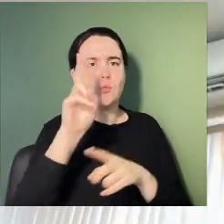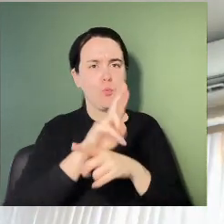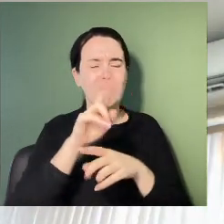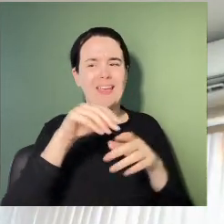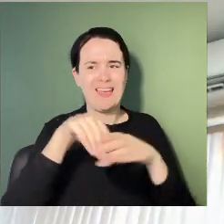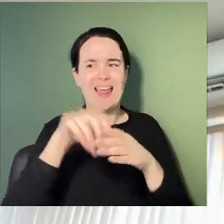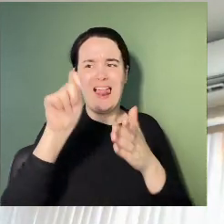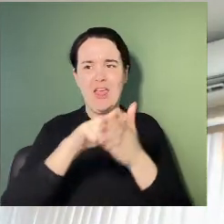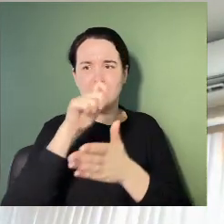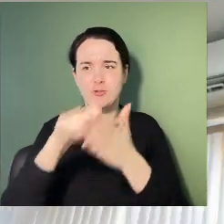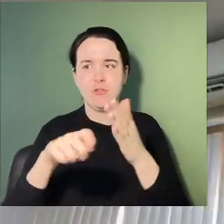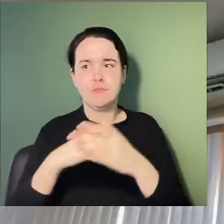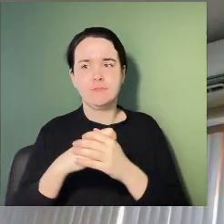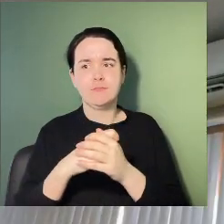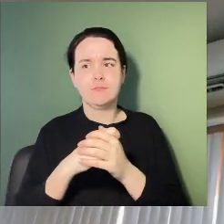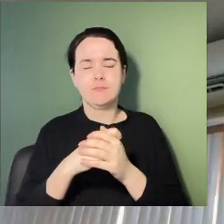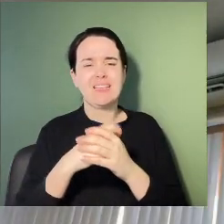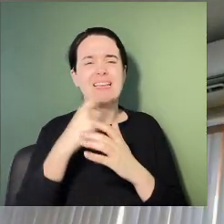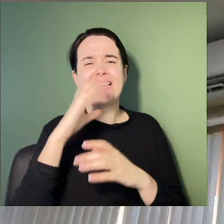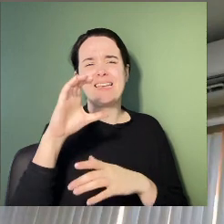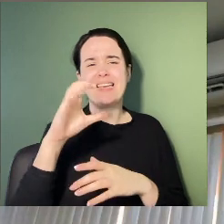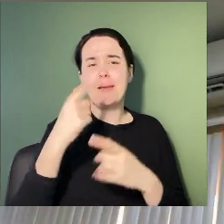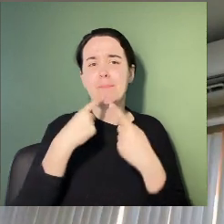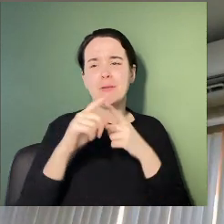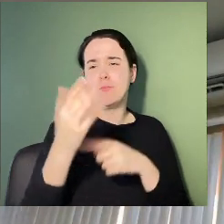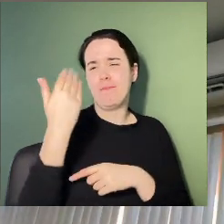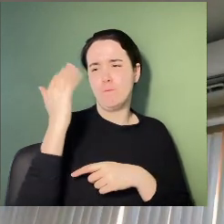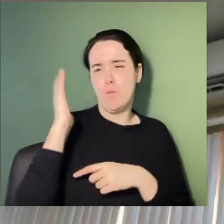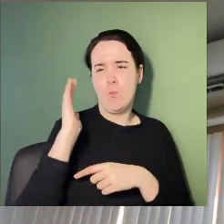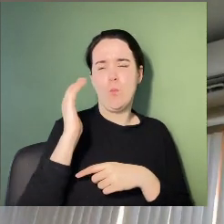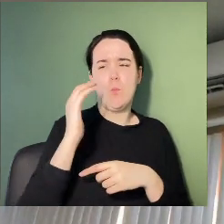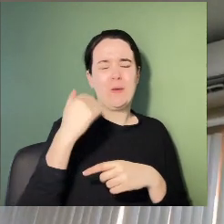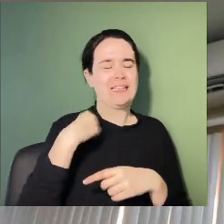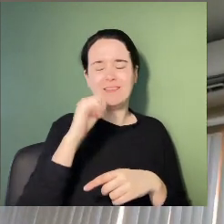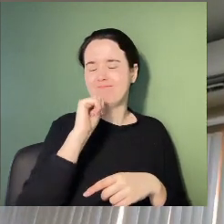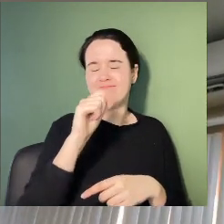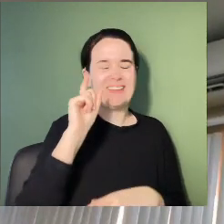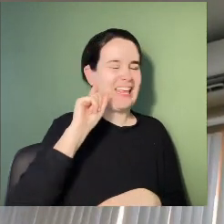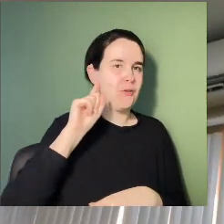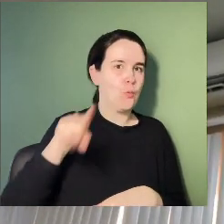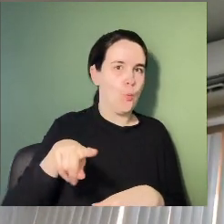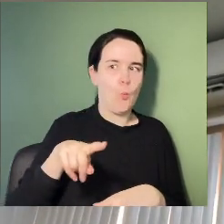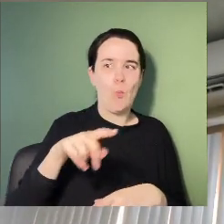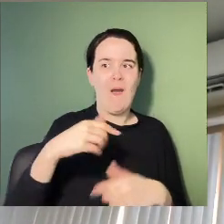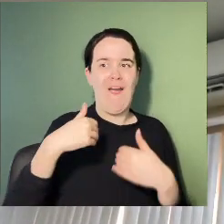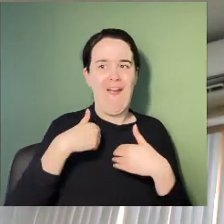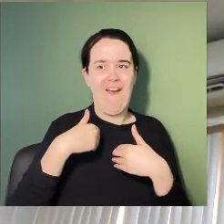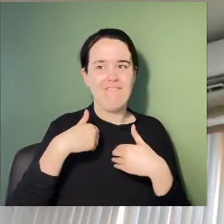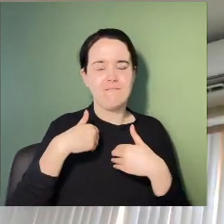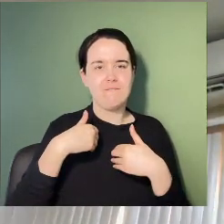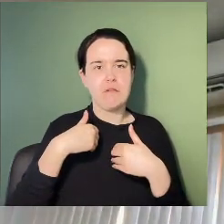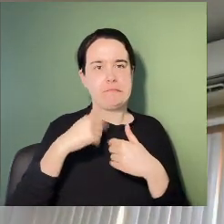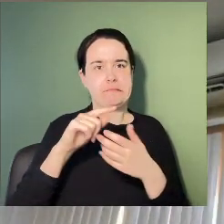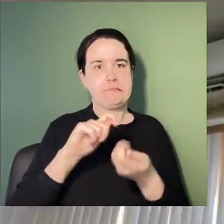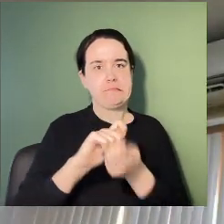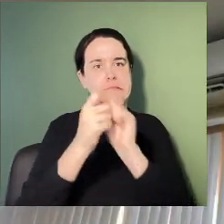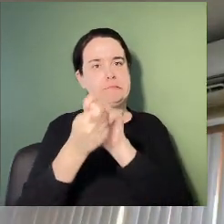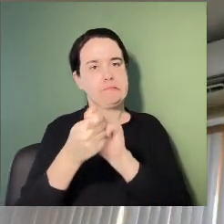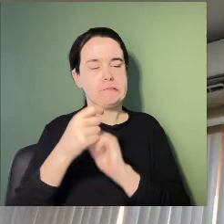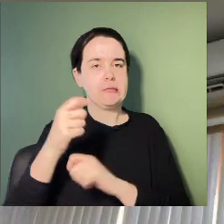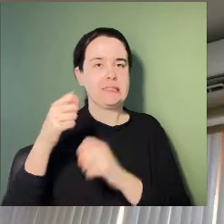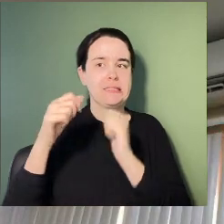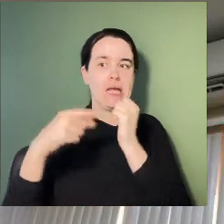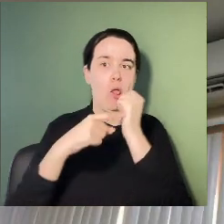Cassie mentioned this as well. But obviously, we can't ignore that there is a side to it. And my particular passion project is around the mis